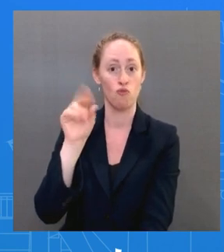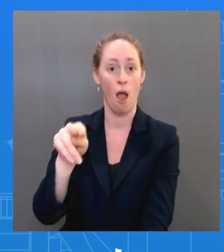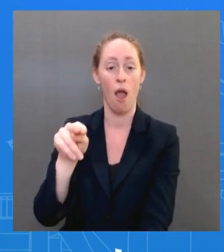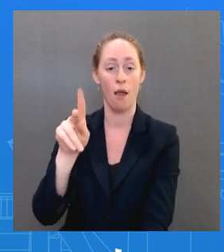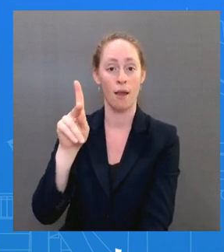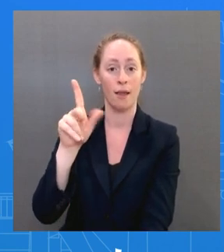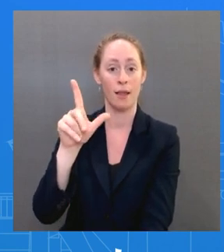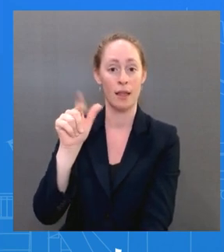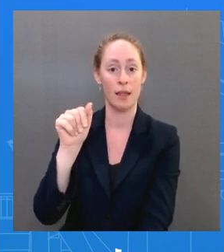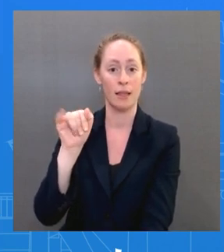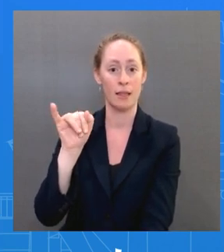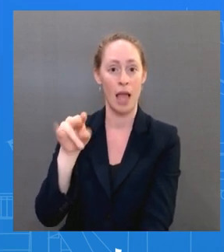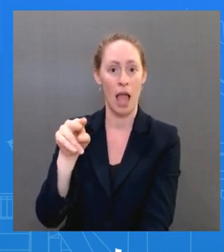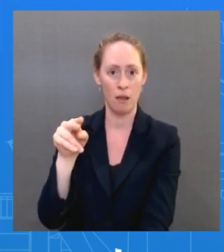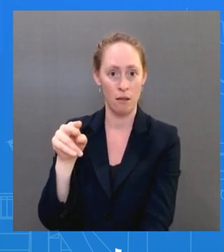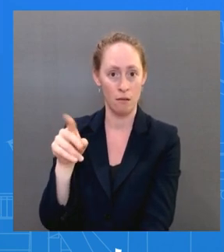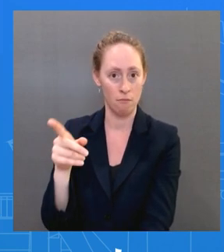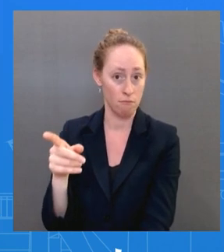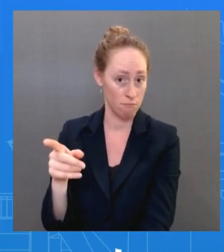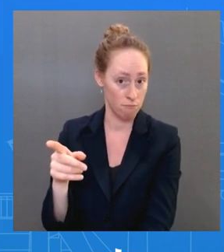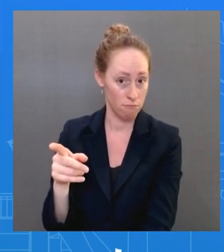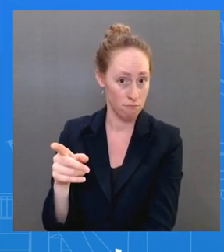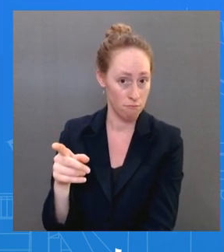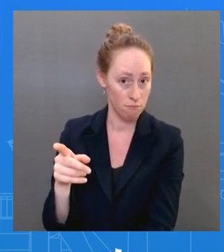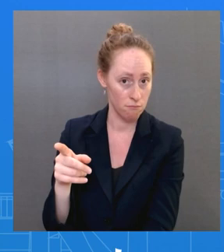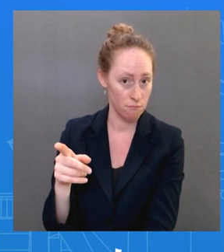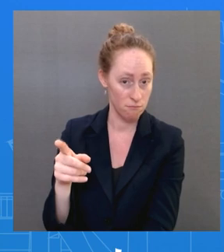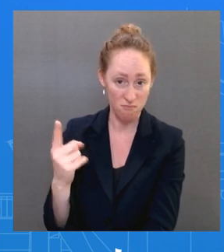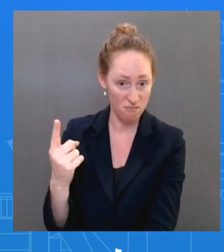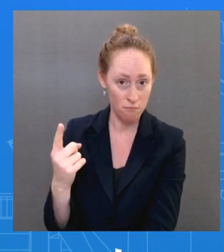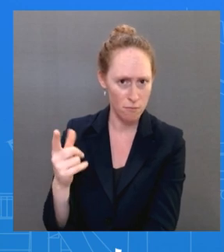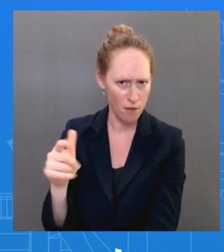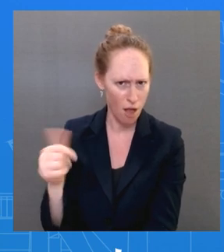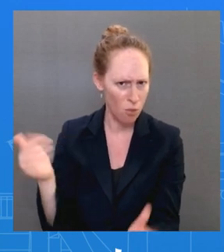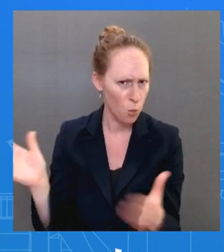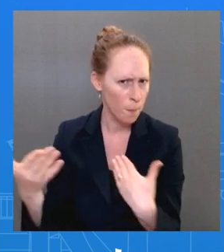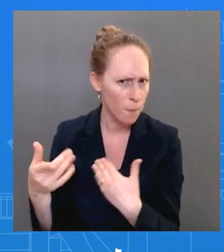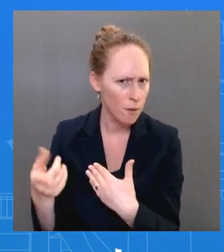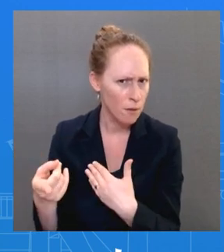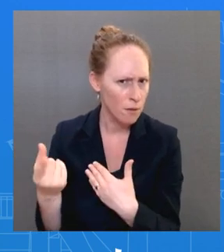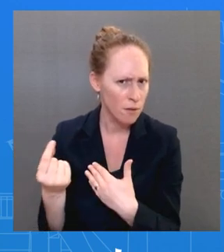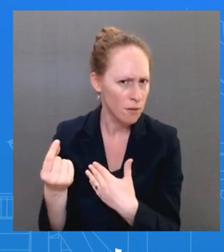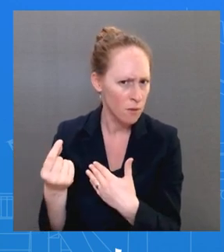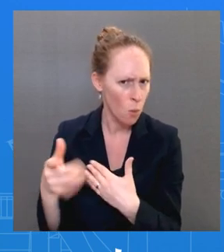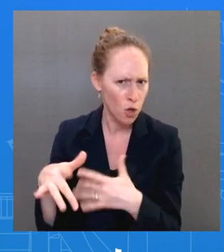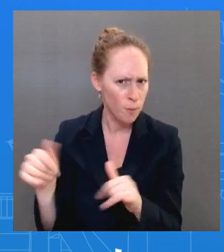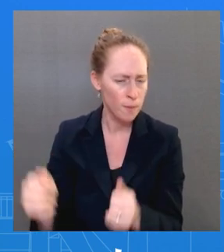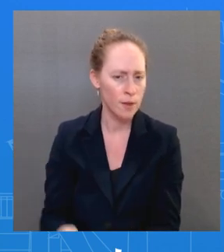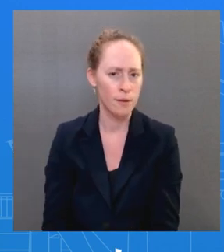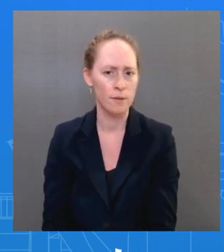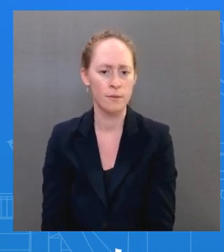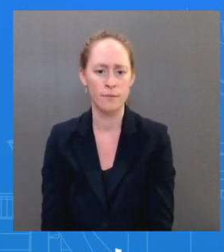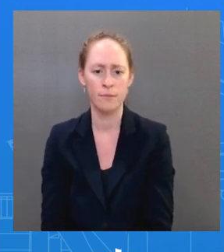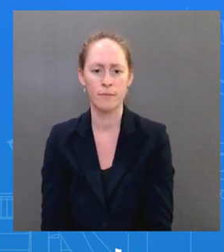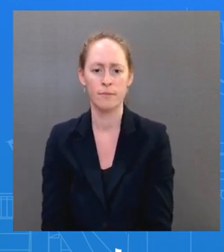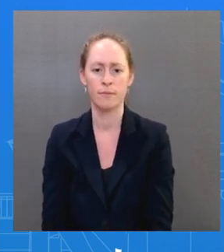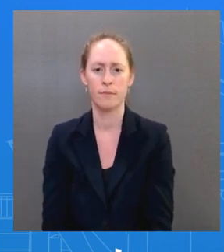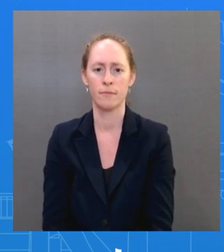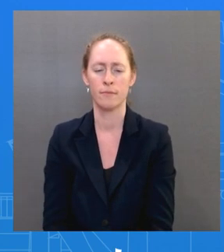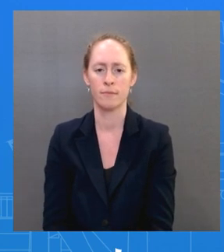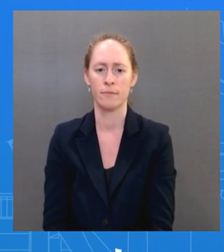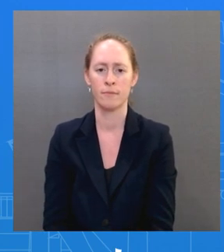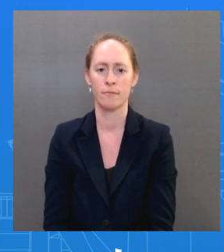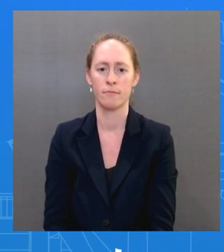President Biden? From my understanding, the meetings that he has had with his top officials have been virtually. Does that mean no